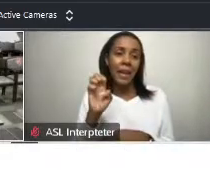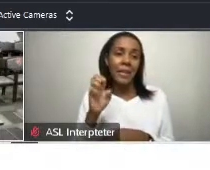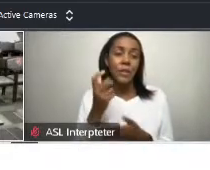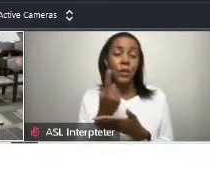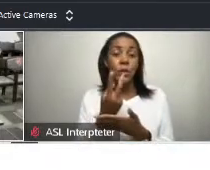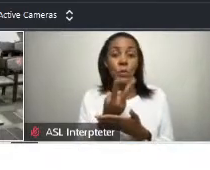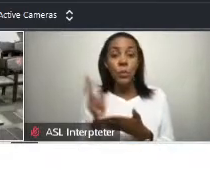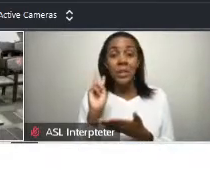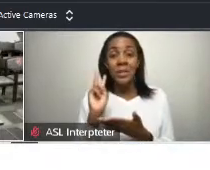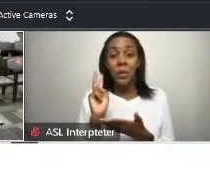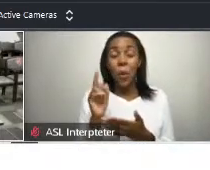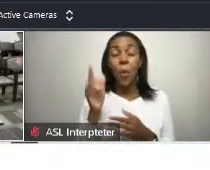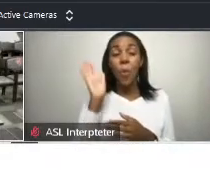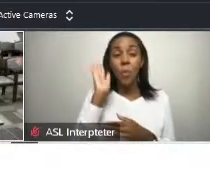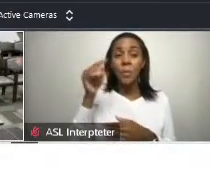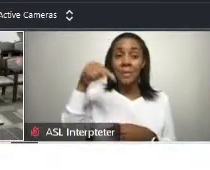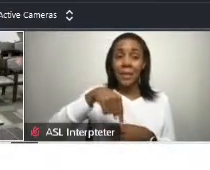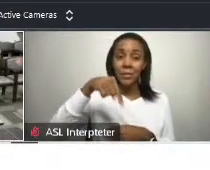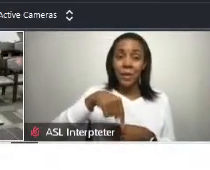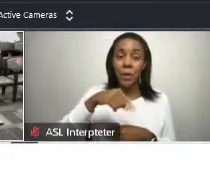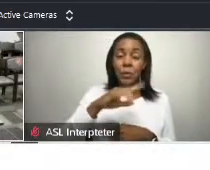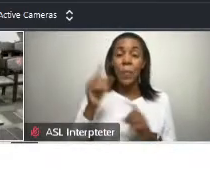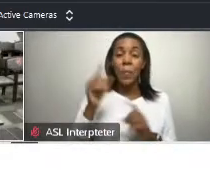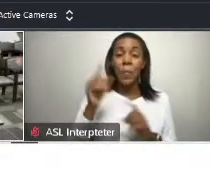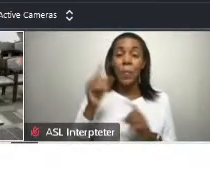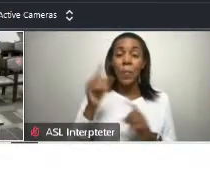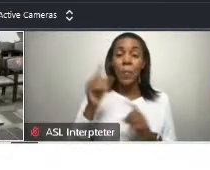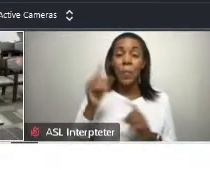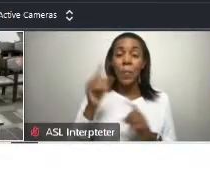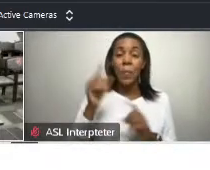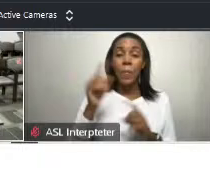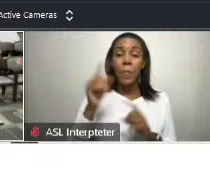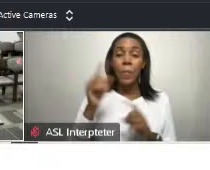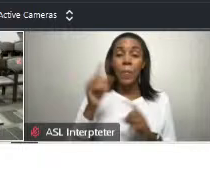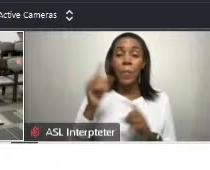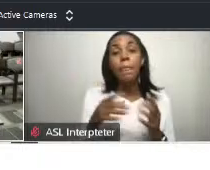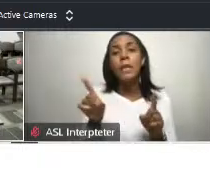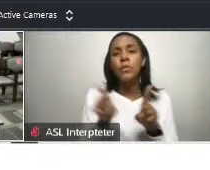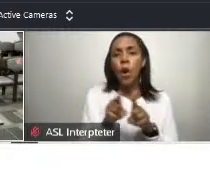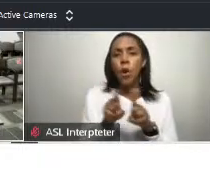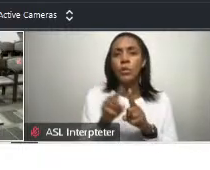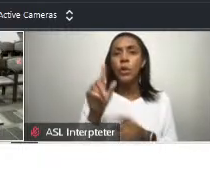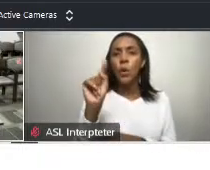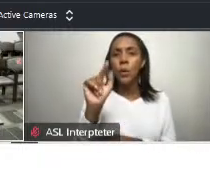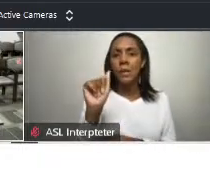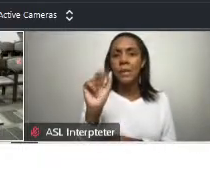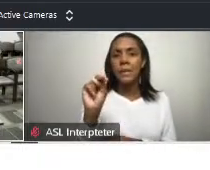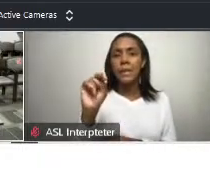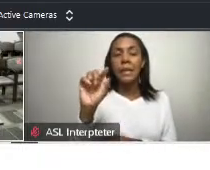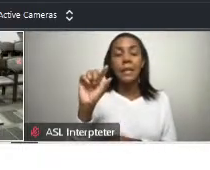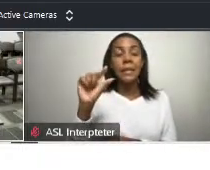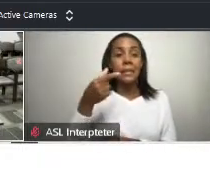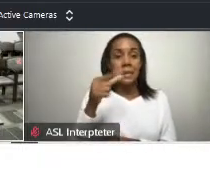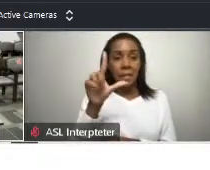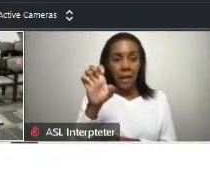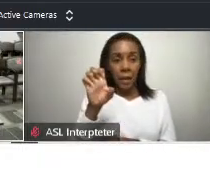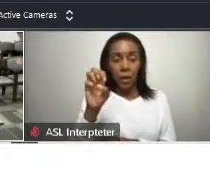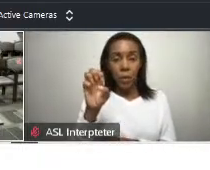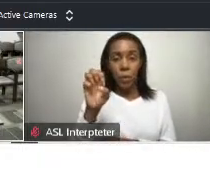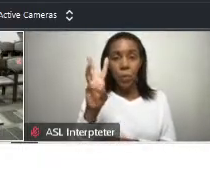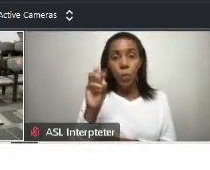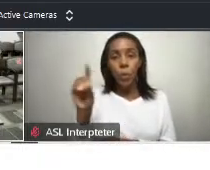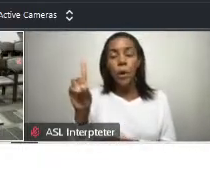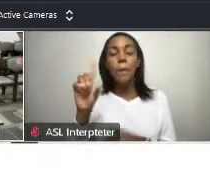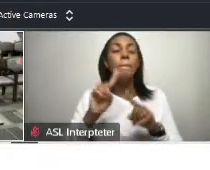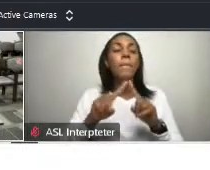agenda, but it is not that same case. This is also in Tanglewood, but it is 1 block north of the case we heard 2 weeks ago. This